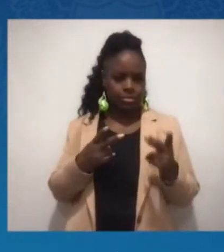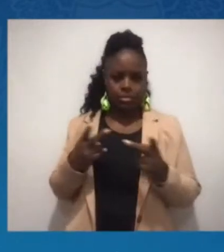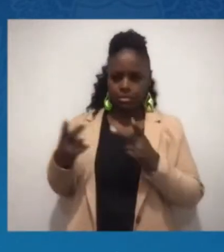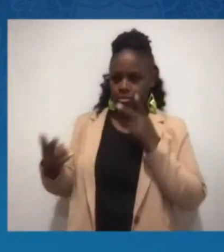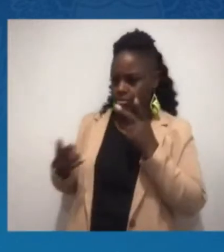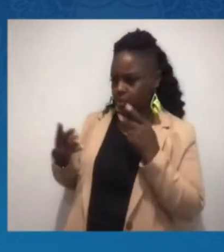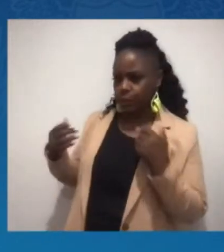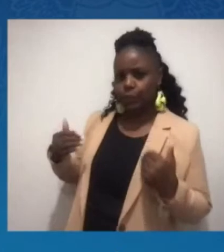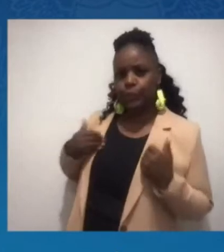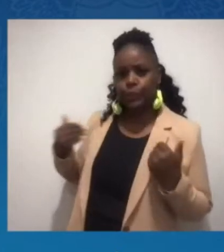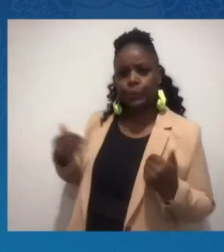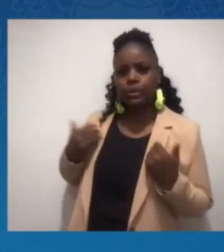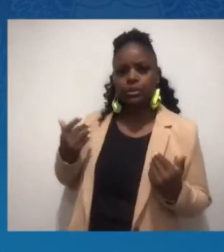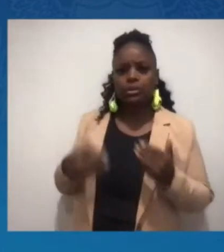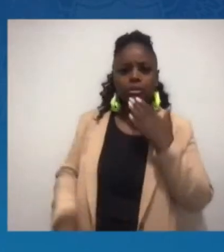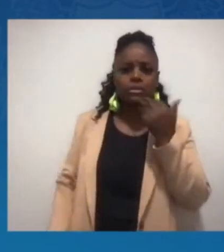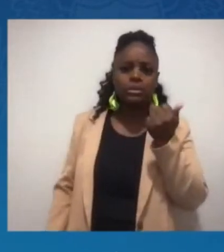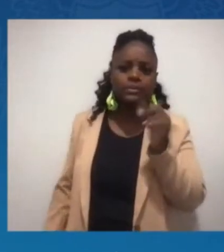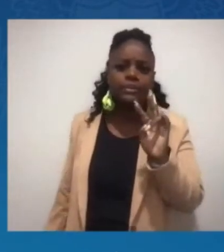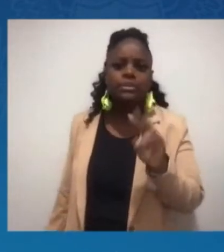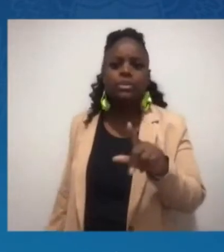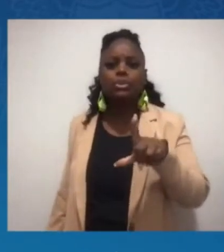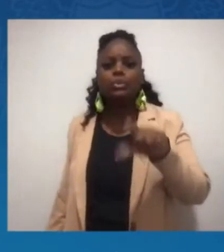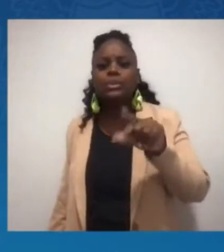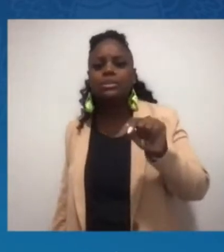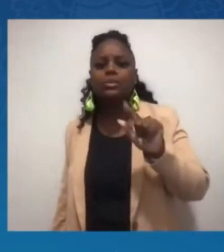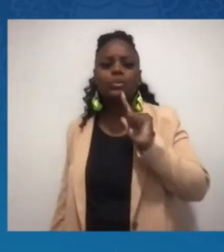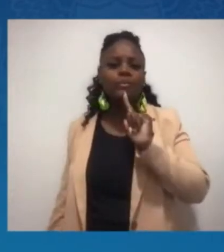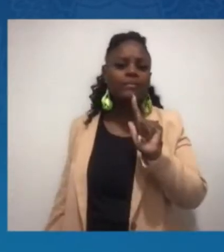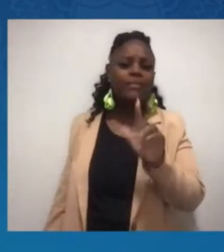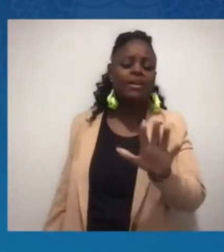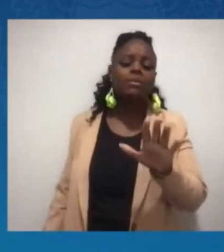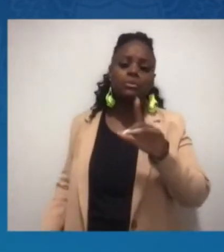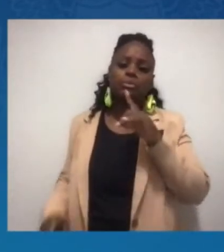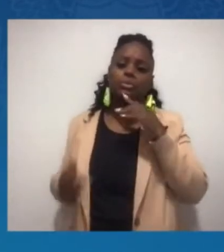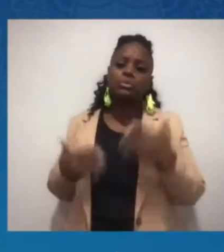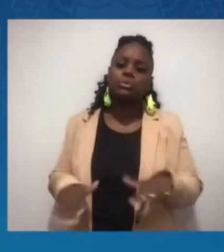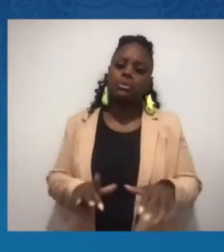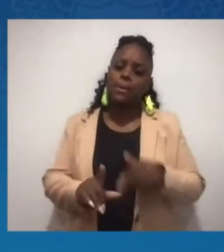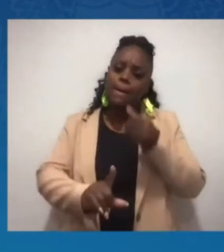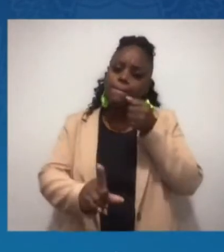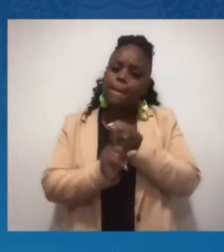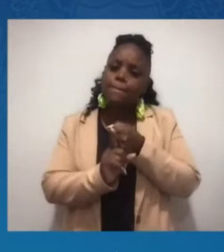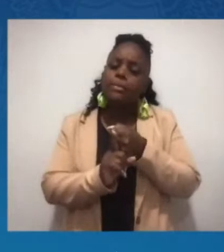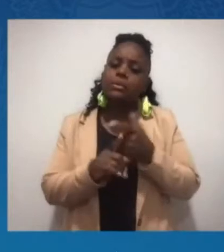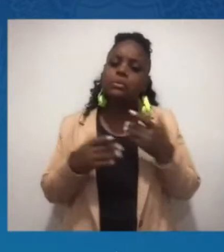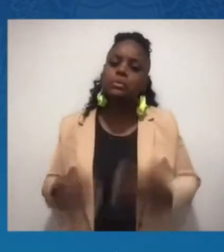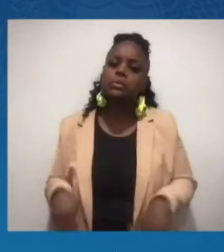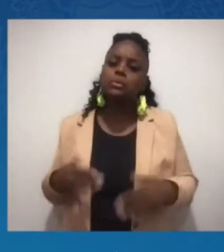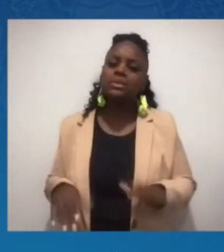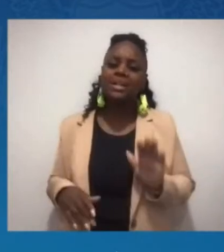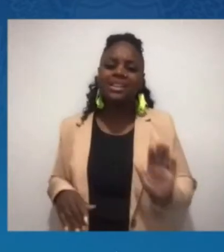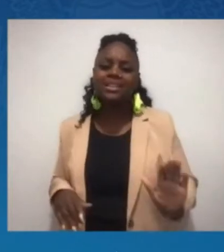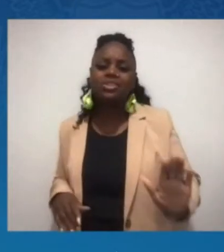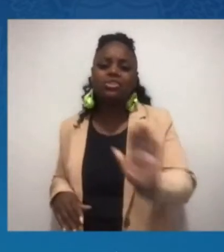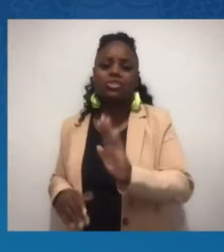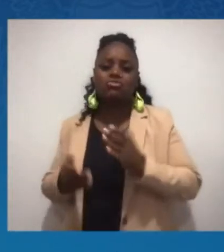leaders, and I think of them as leaders, is profound in terms of the myriad of what this means, the facets of what this means for